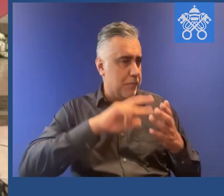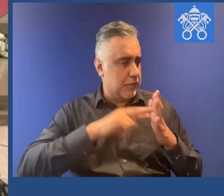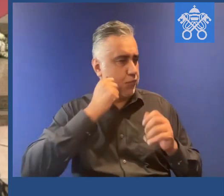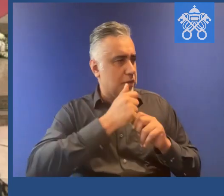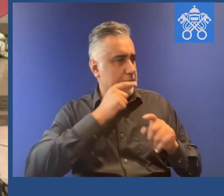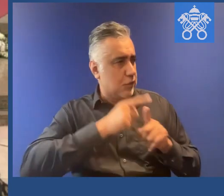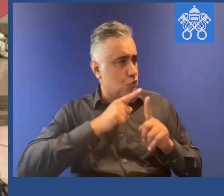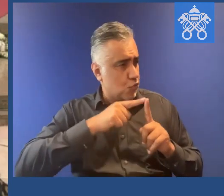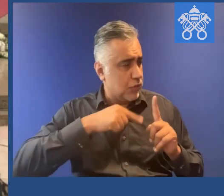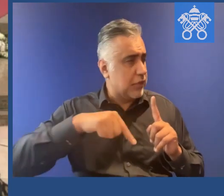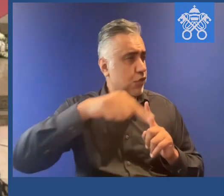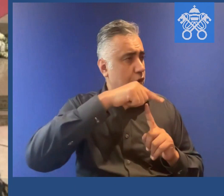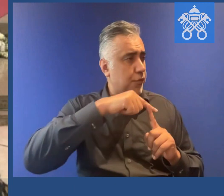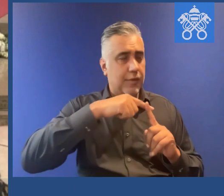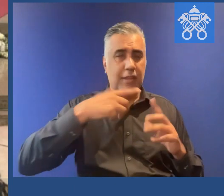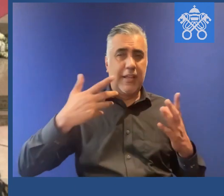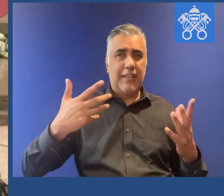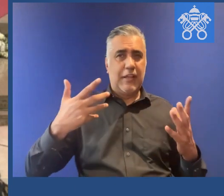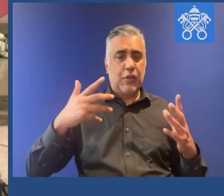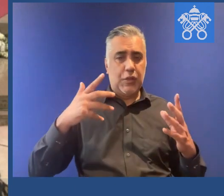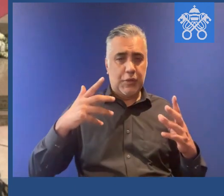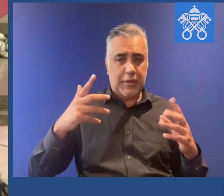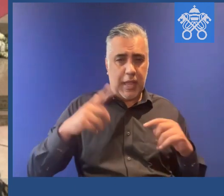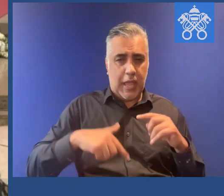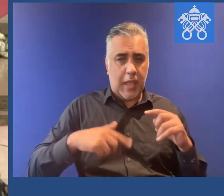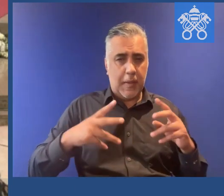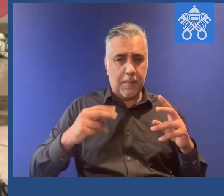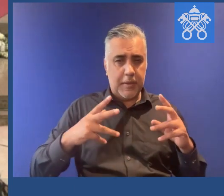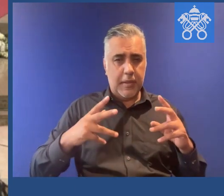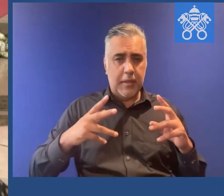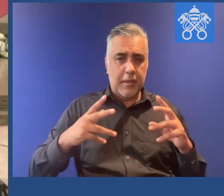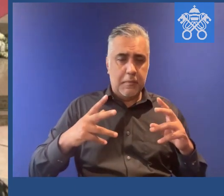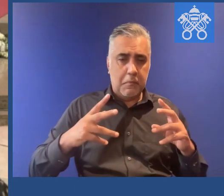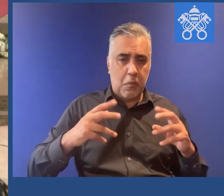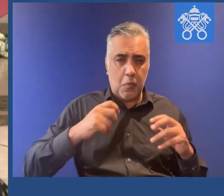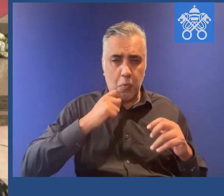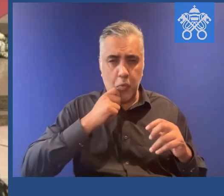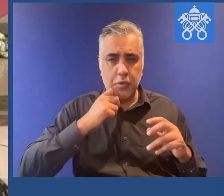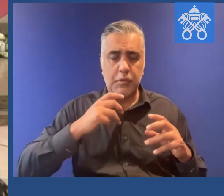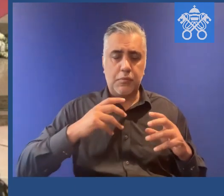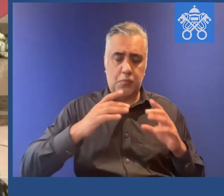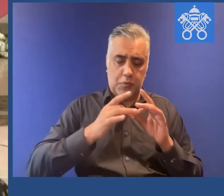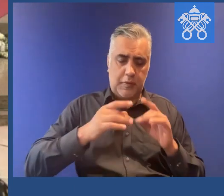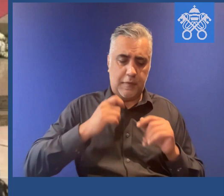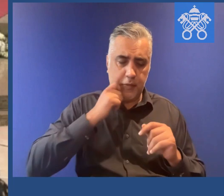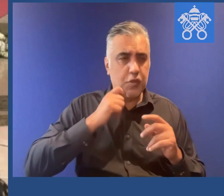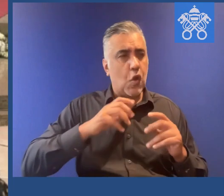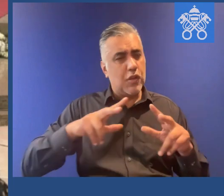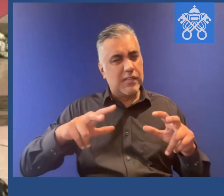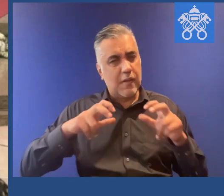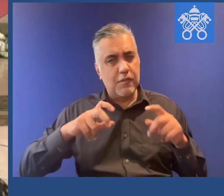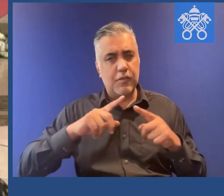another. There can no longer be room for the works of the flesh, acts of selfishness, such